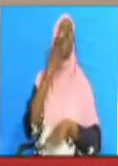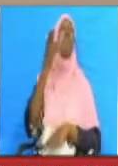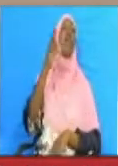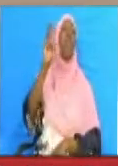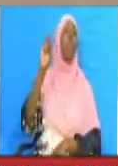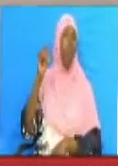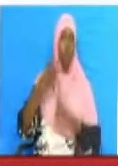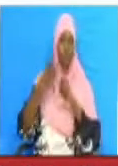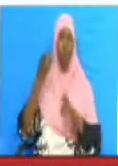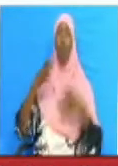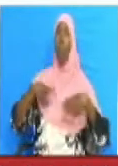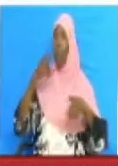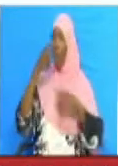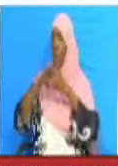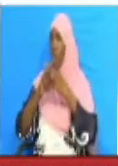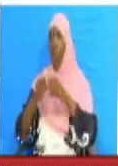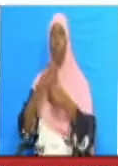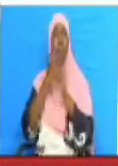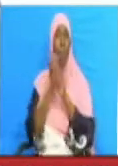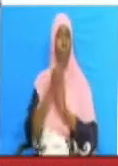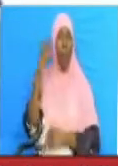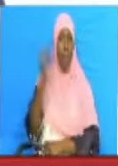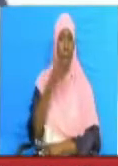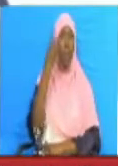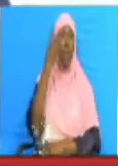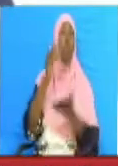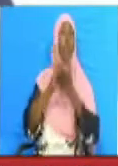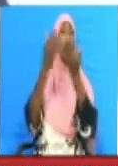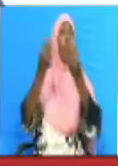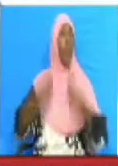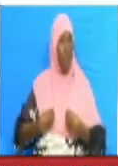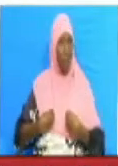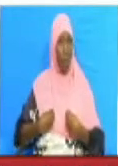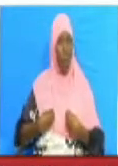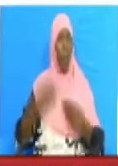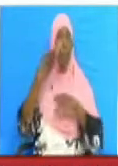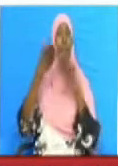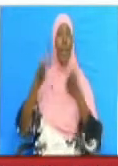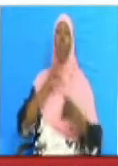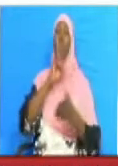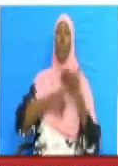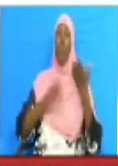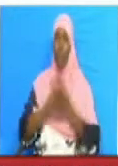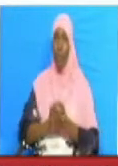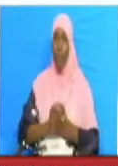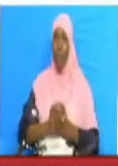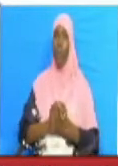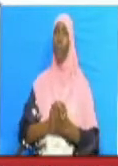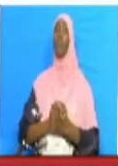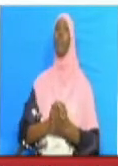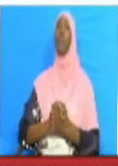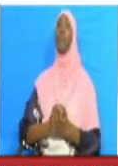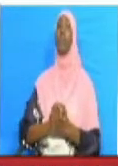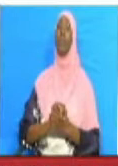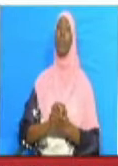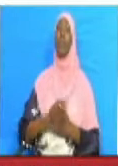kwa watengenezaji. The 2 months that we have been given has enabled us now to produce high